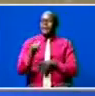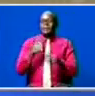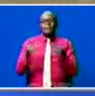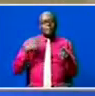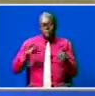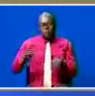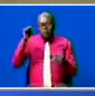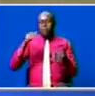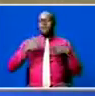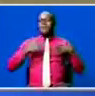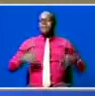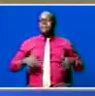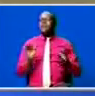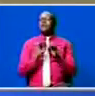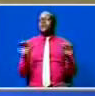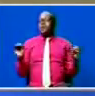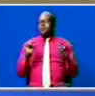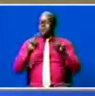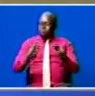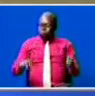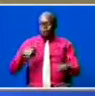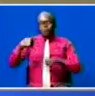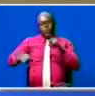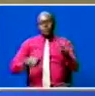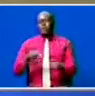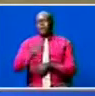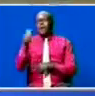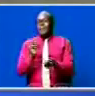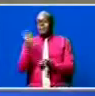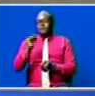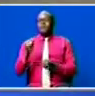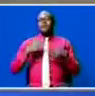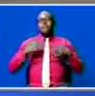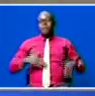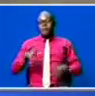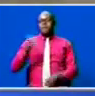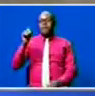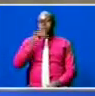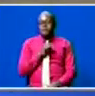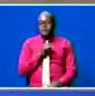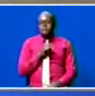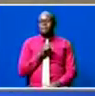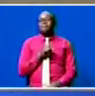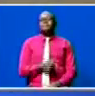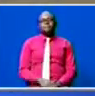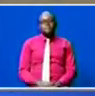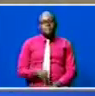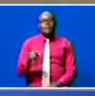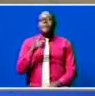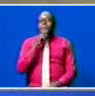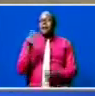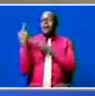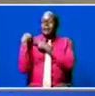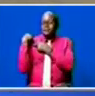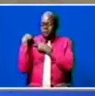yet to retrieve her body. As the search continued, 15 bodies of unknown people were discovered. Stanley Mutai, who is in charge